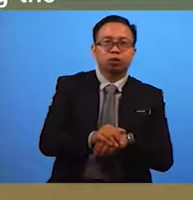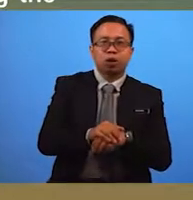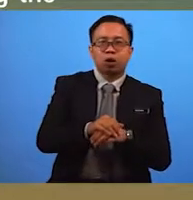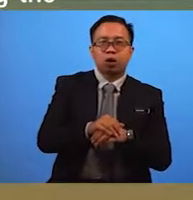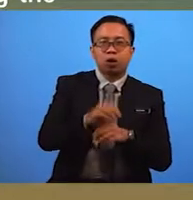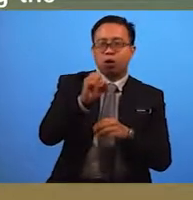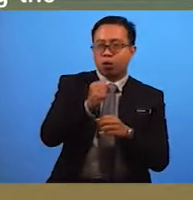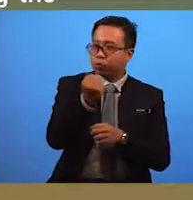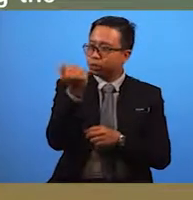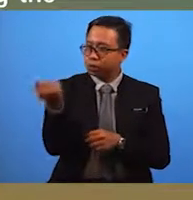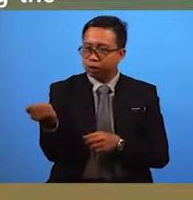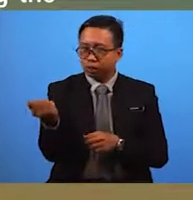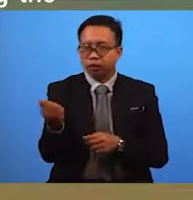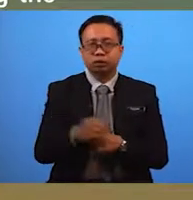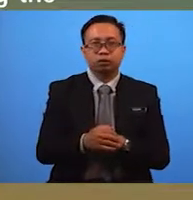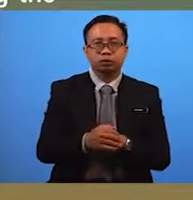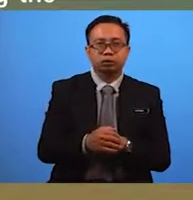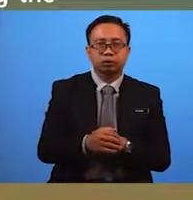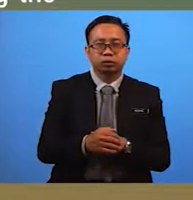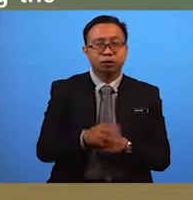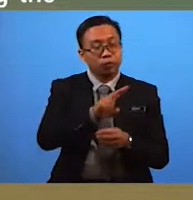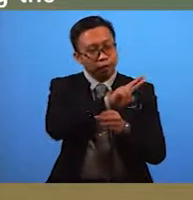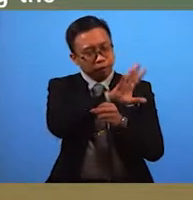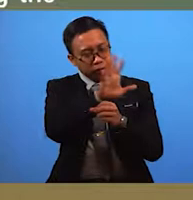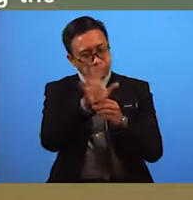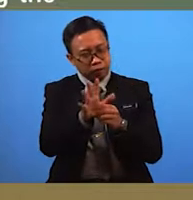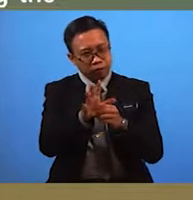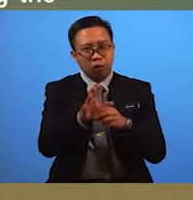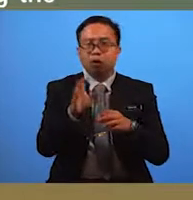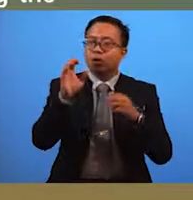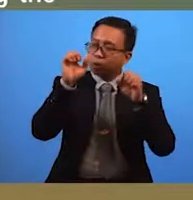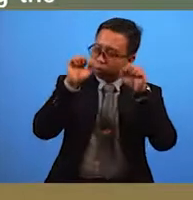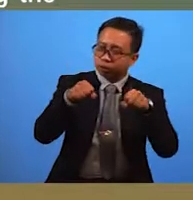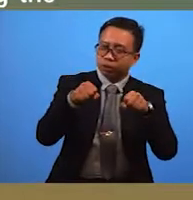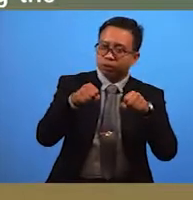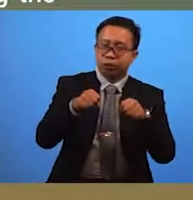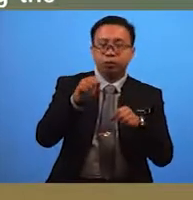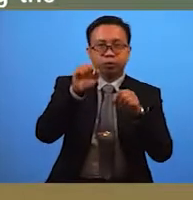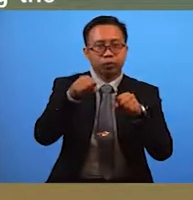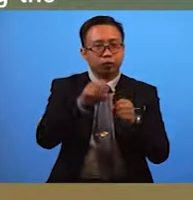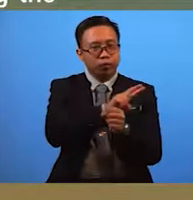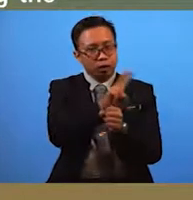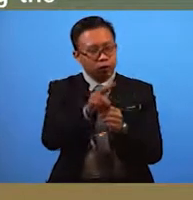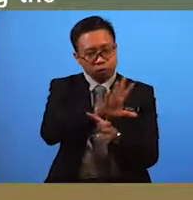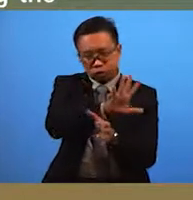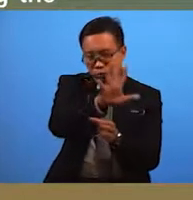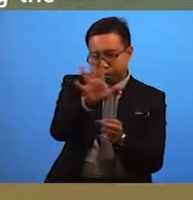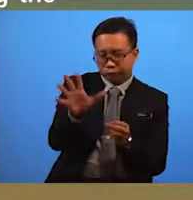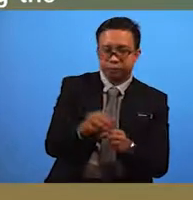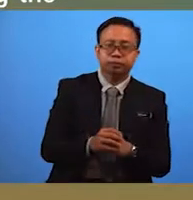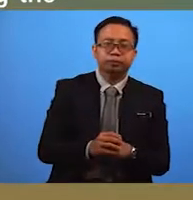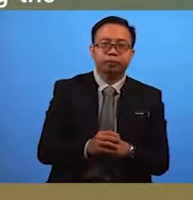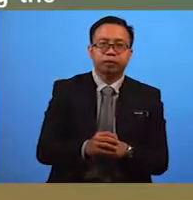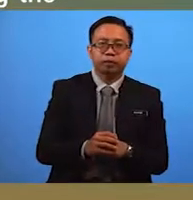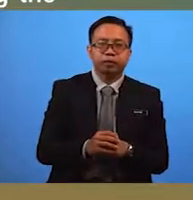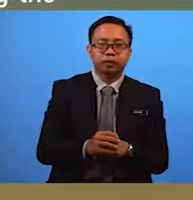objects which are contaminated by the virus will also cause the virus to spread.